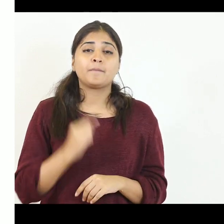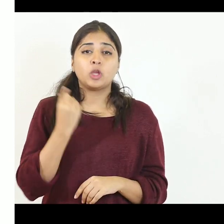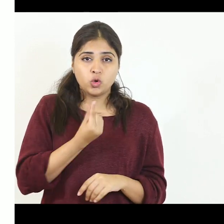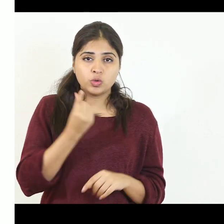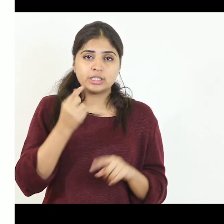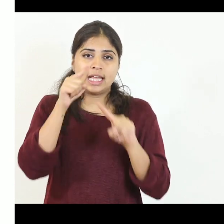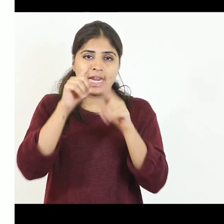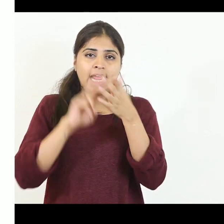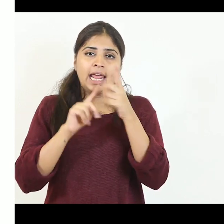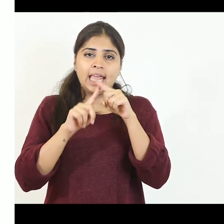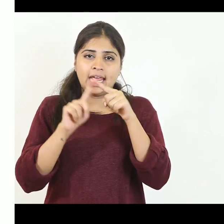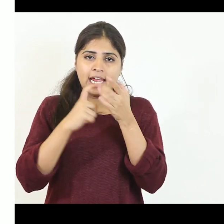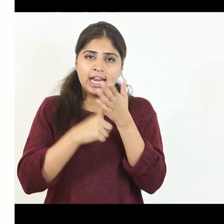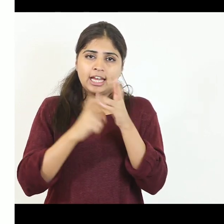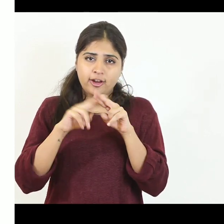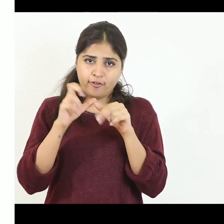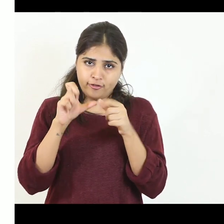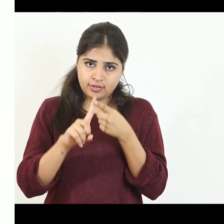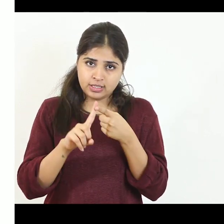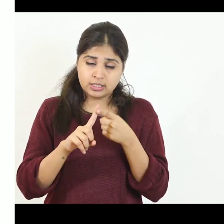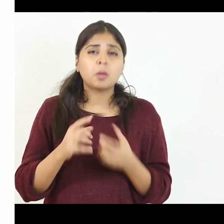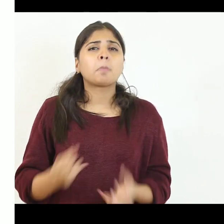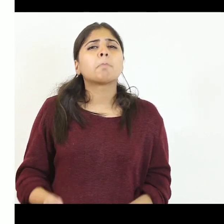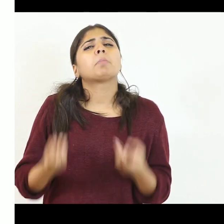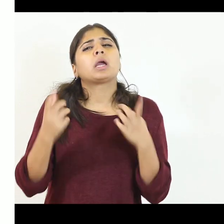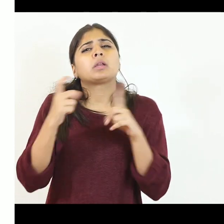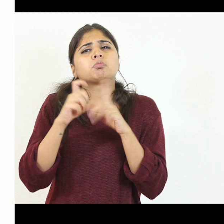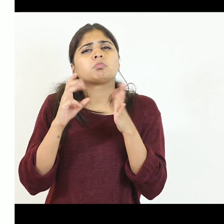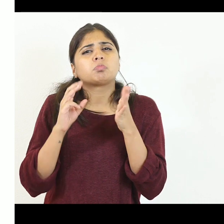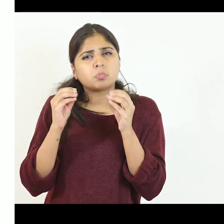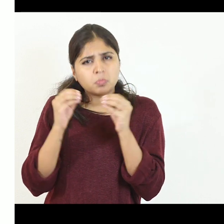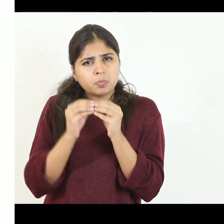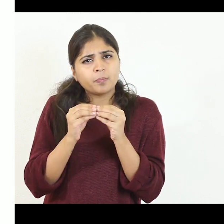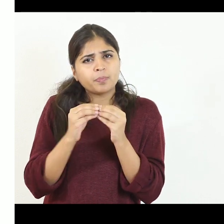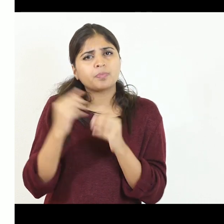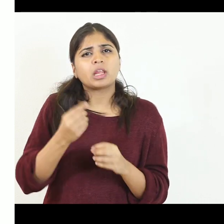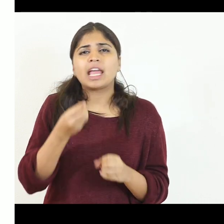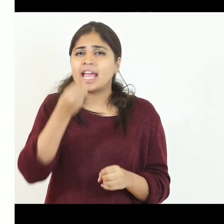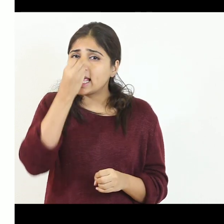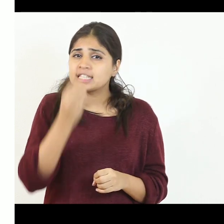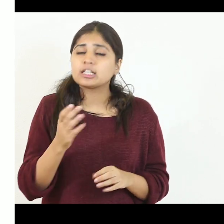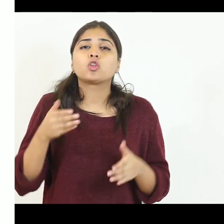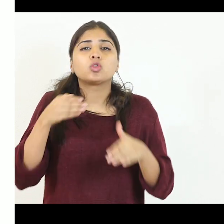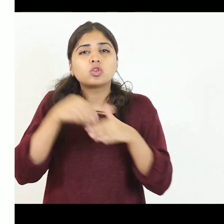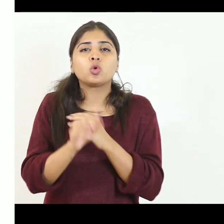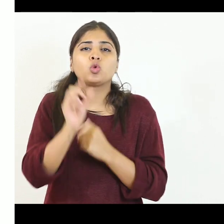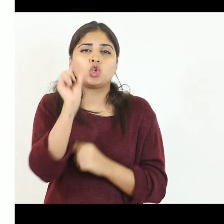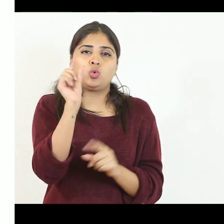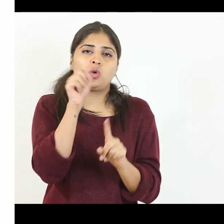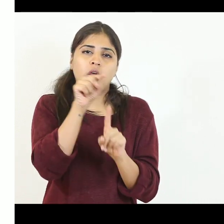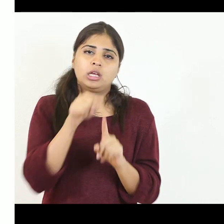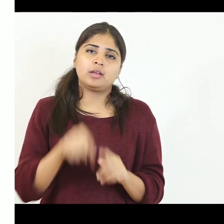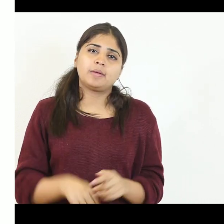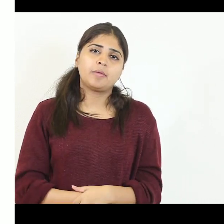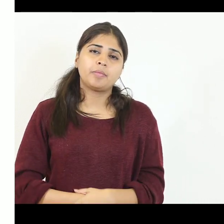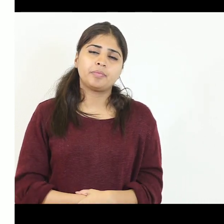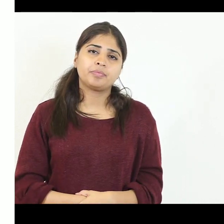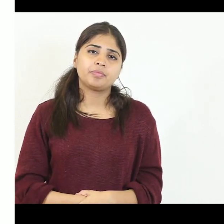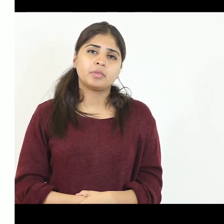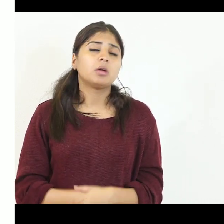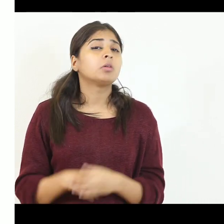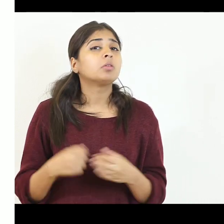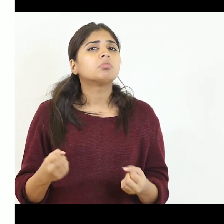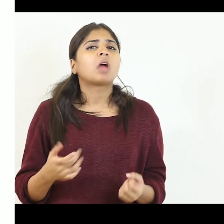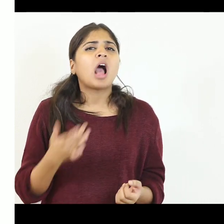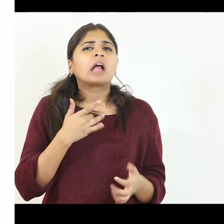Most database systems make it very easy to create a database via a user interface. Generally, it's